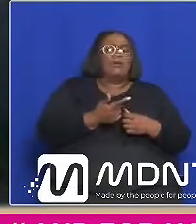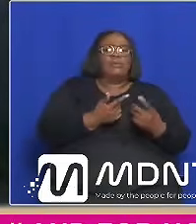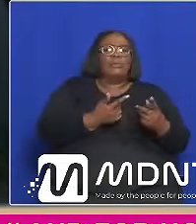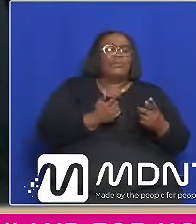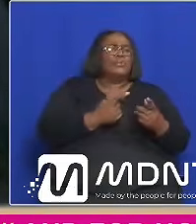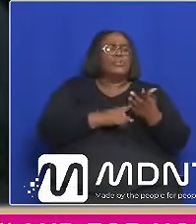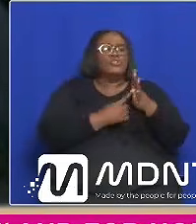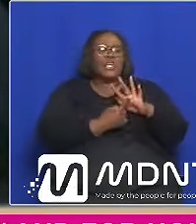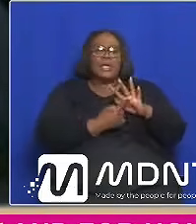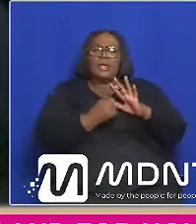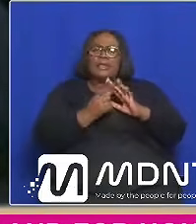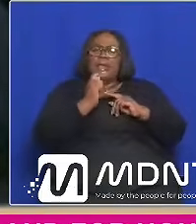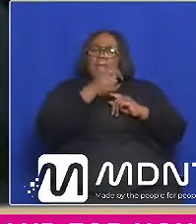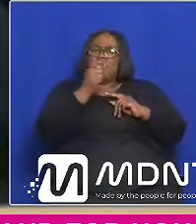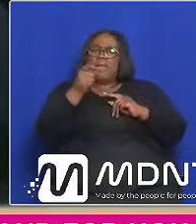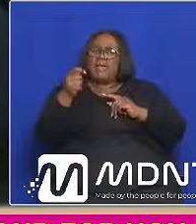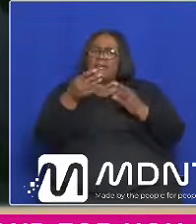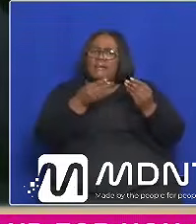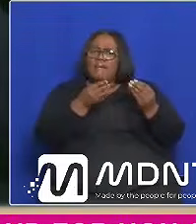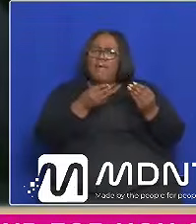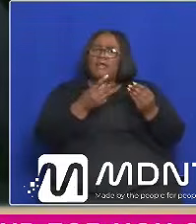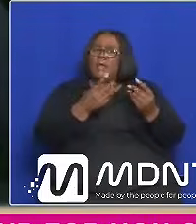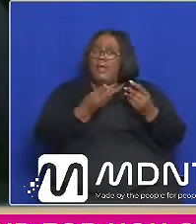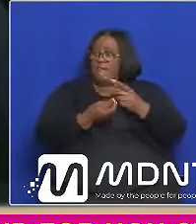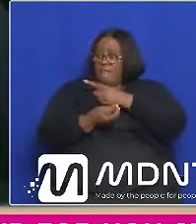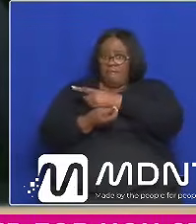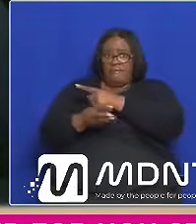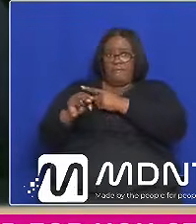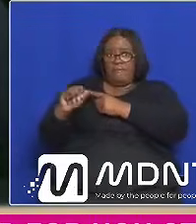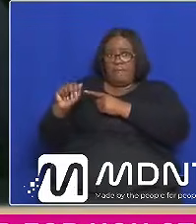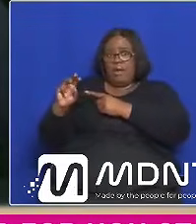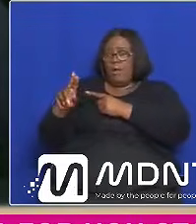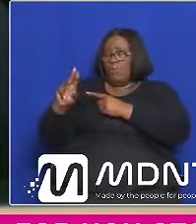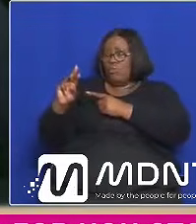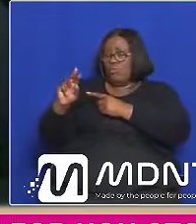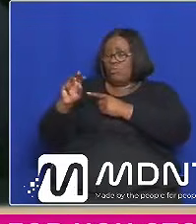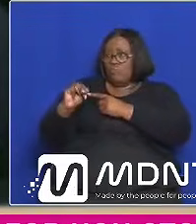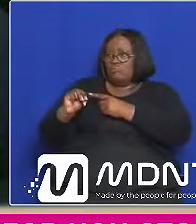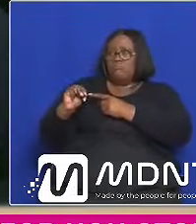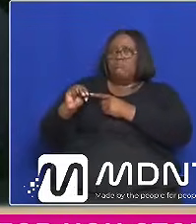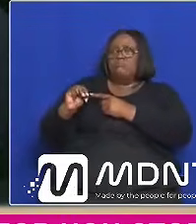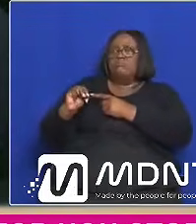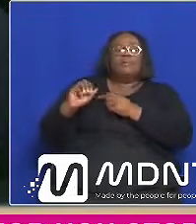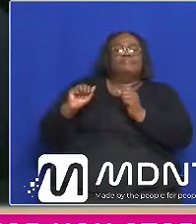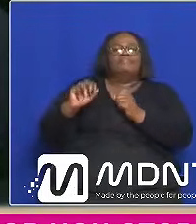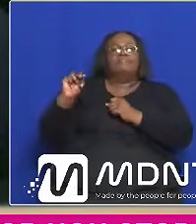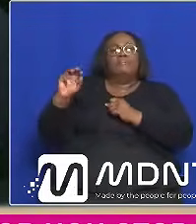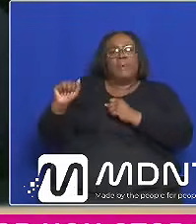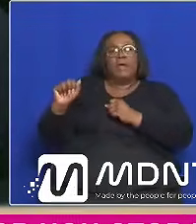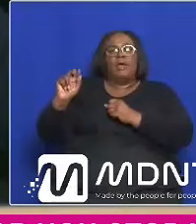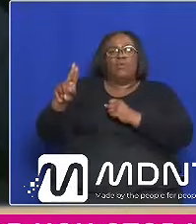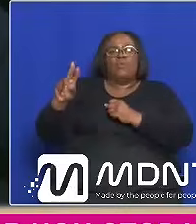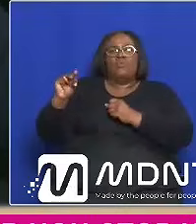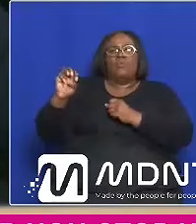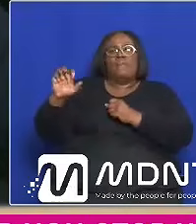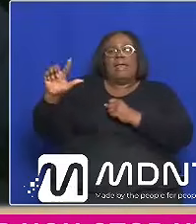have Mr. Maumela in them as a referee. You are sharing with him, or he's sharing with